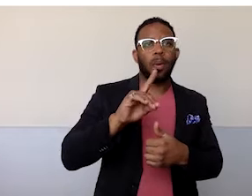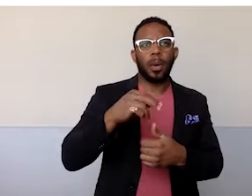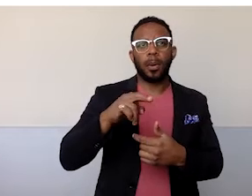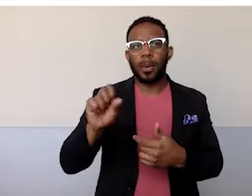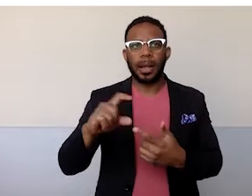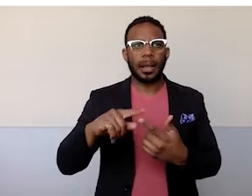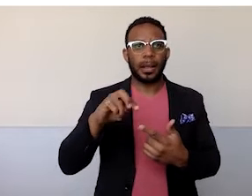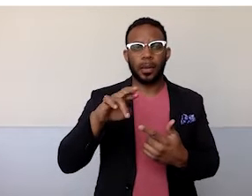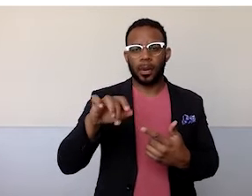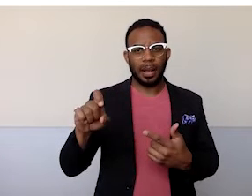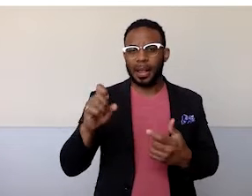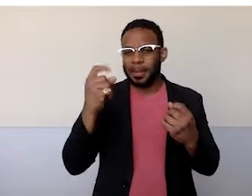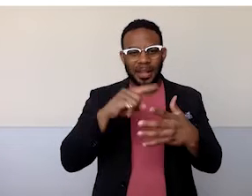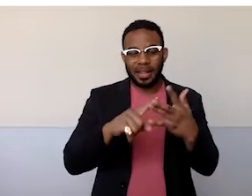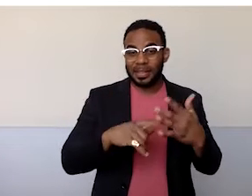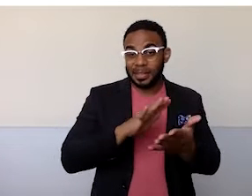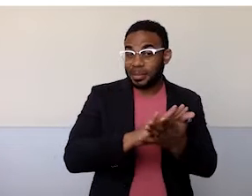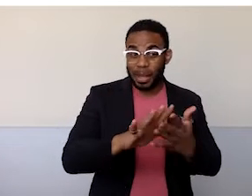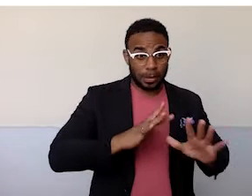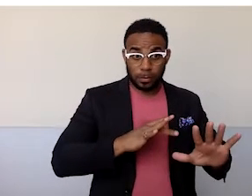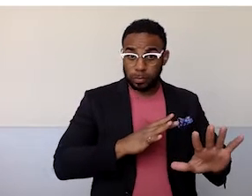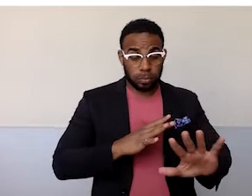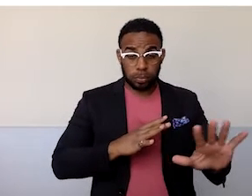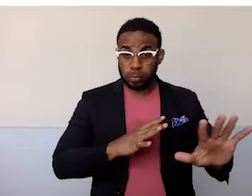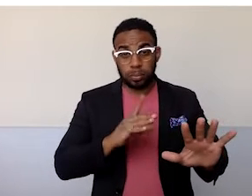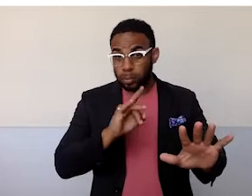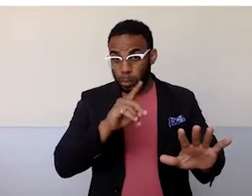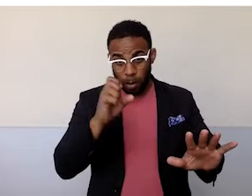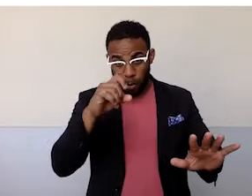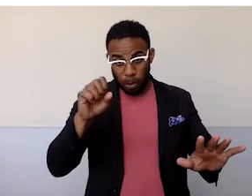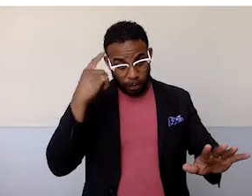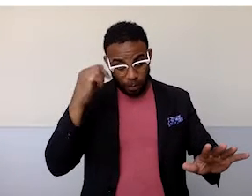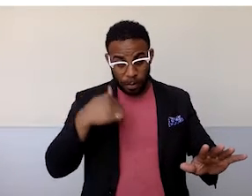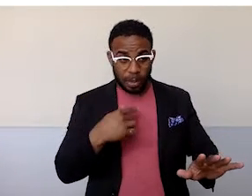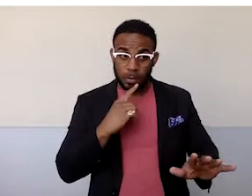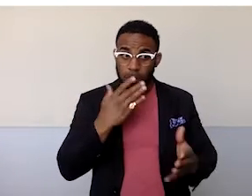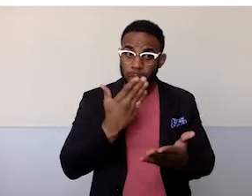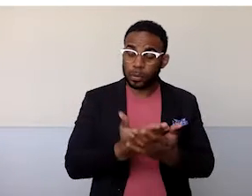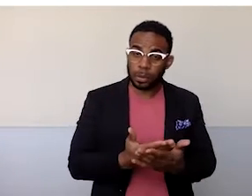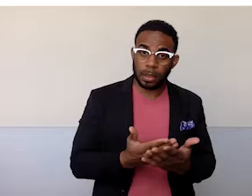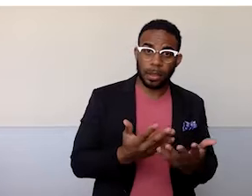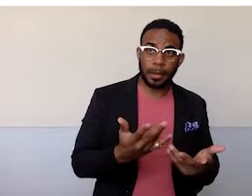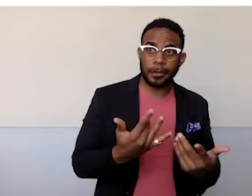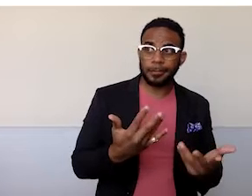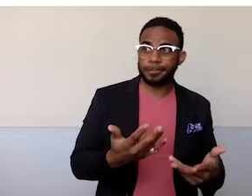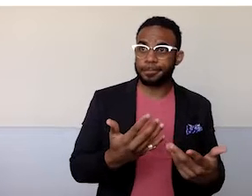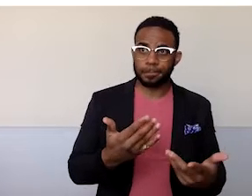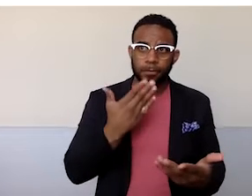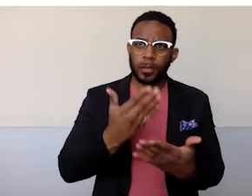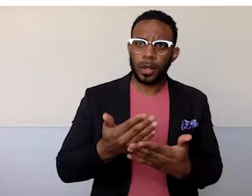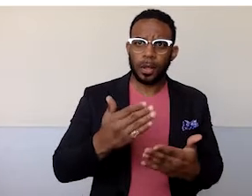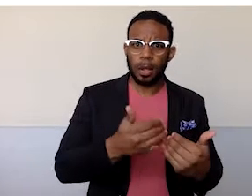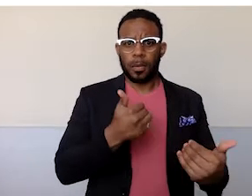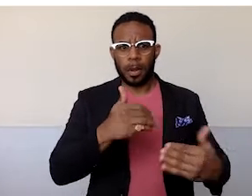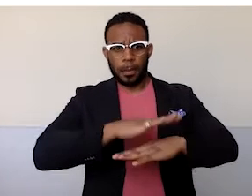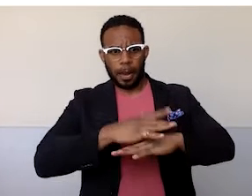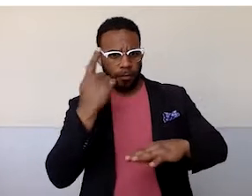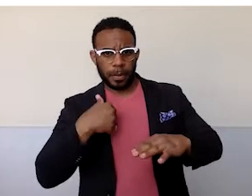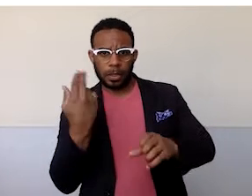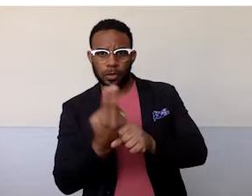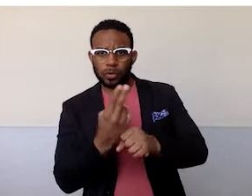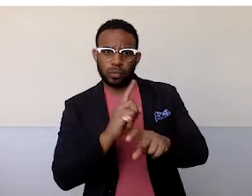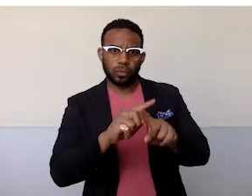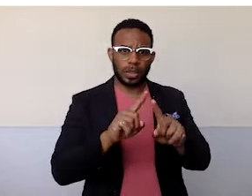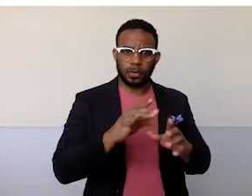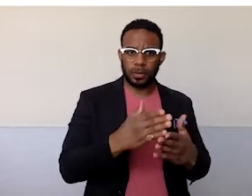likes. While this is really nice, I mean, WordPress for me is a good platform for building blogs